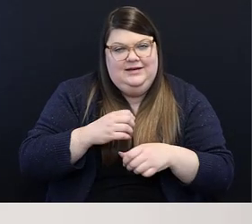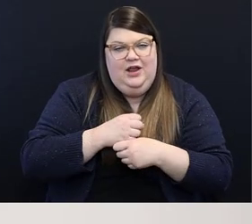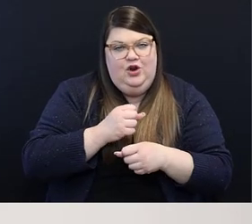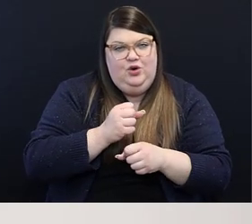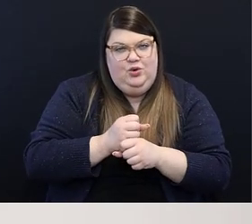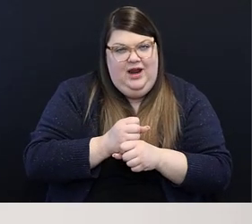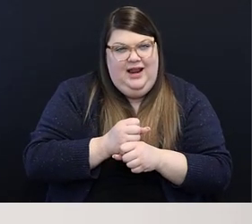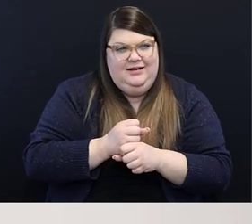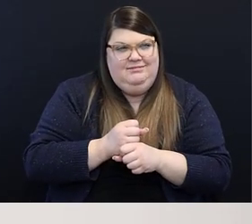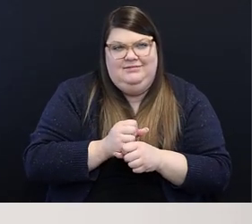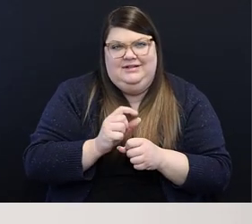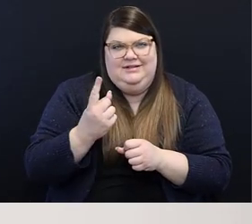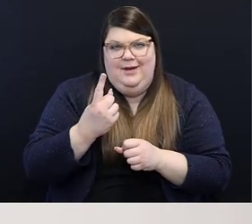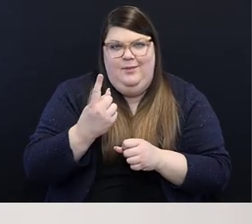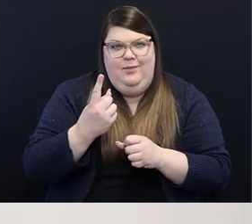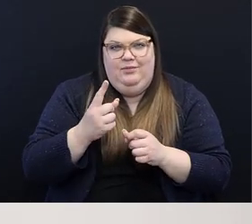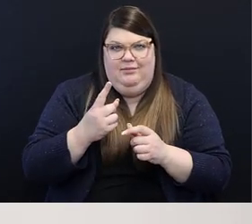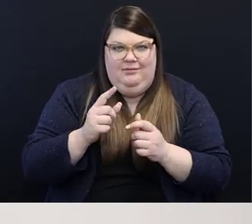to start.